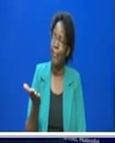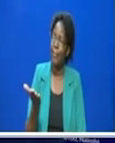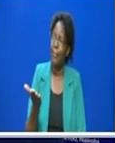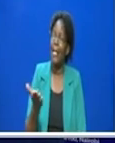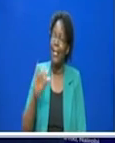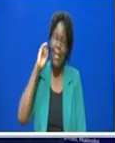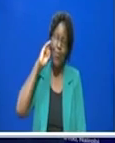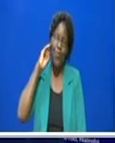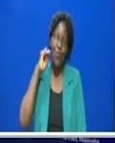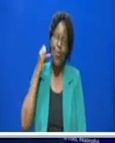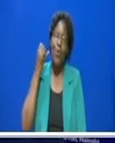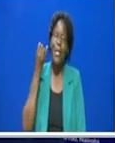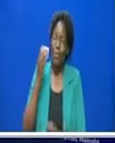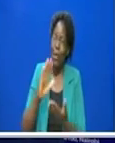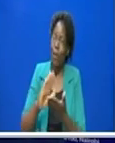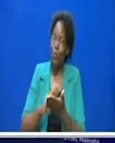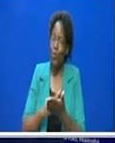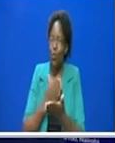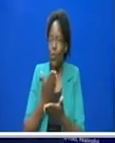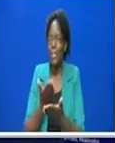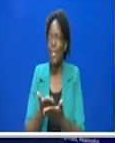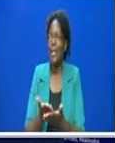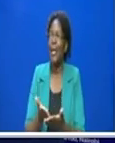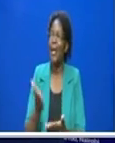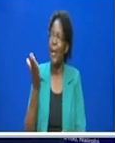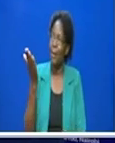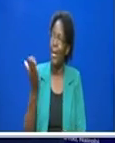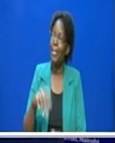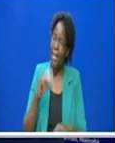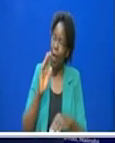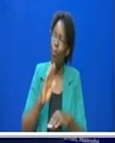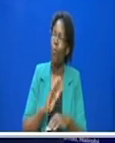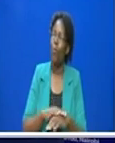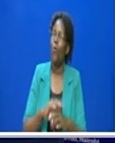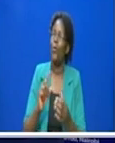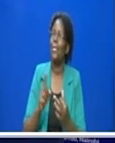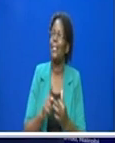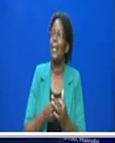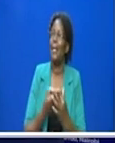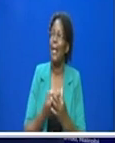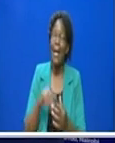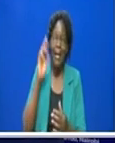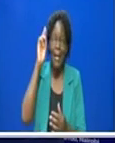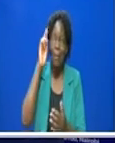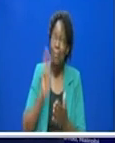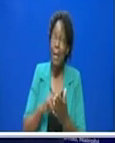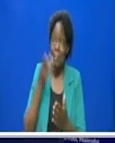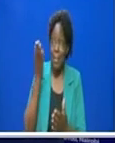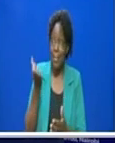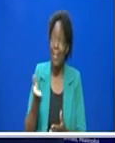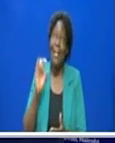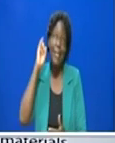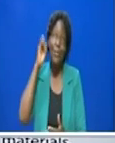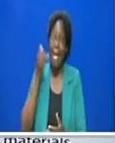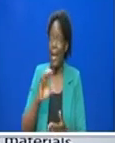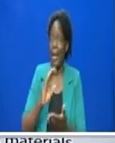The juice. The juice. Yes. Hey, my friend. Yeah, it's a good start, you know. remember this juice? Yes. I can share